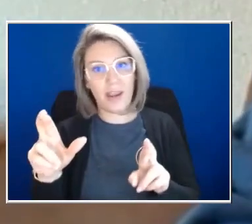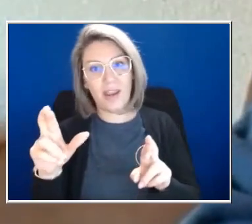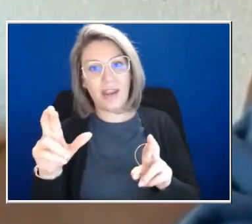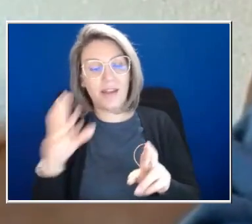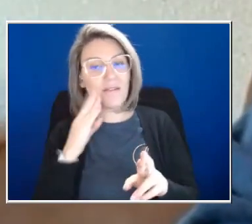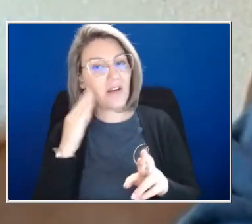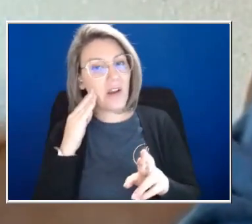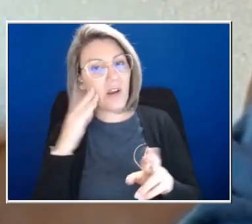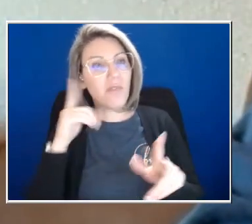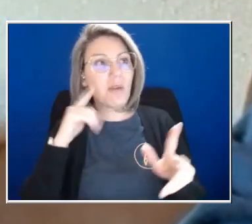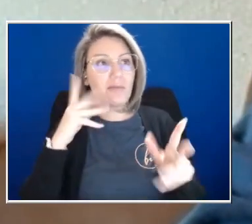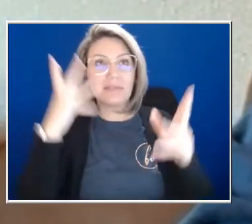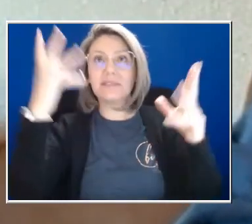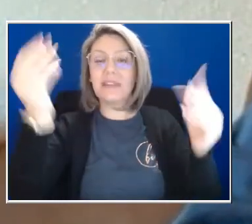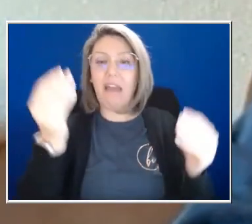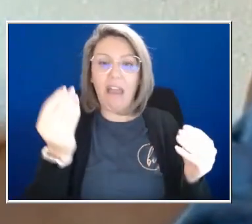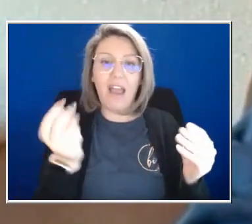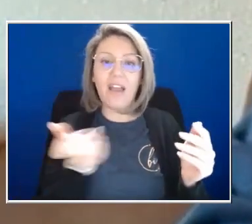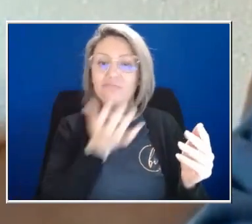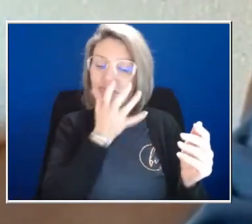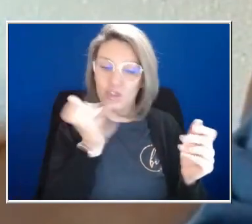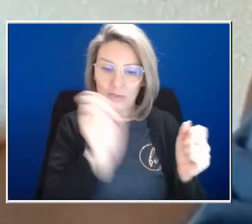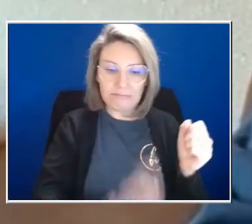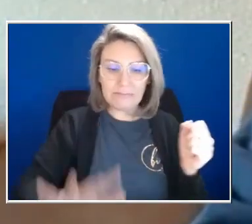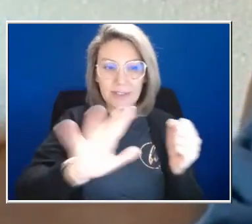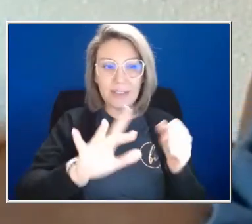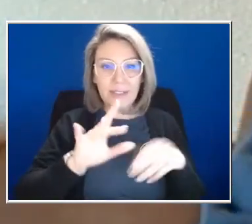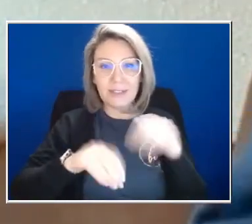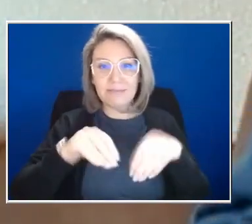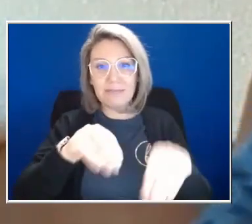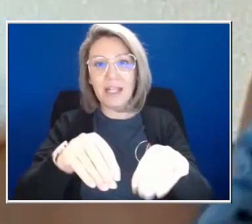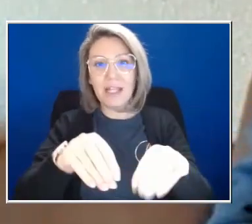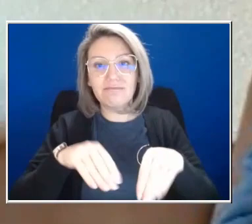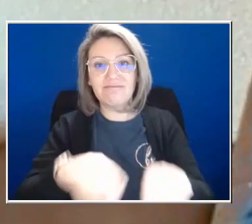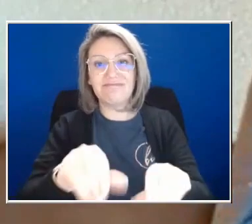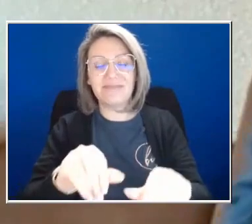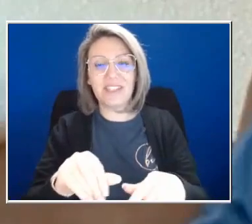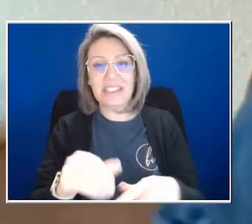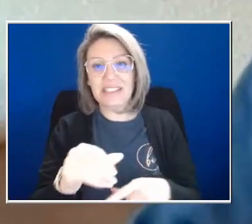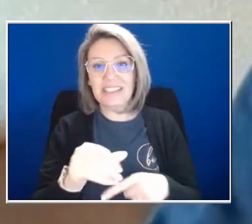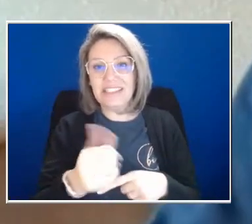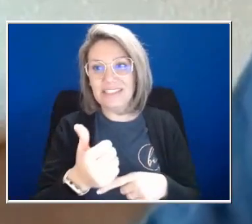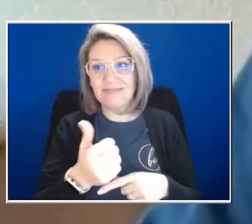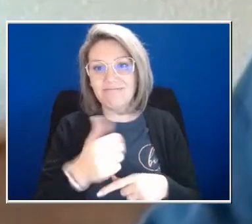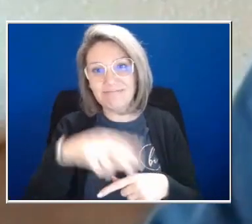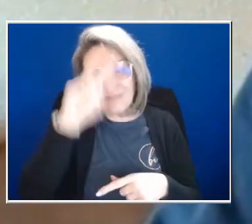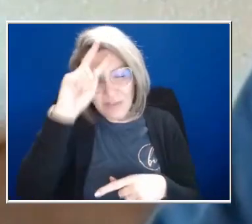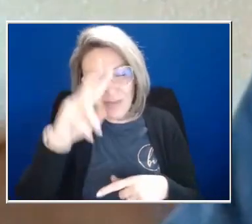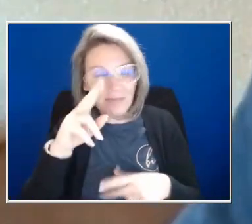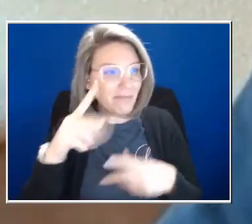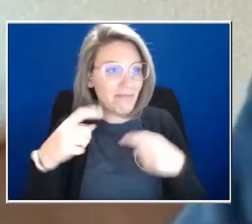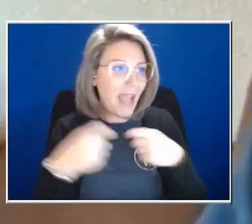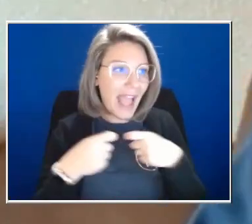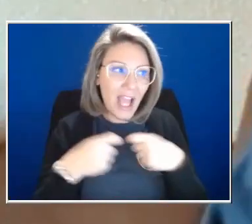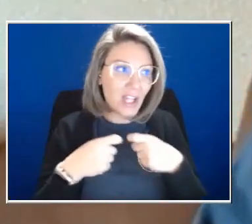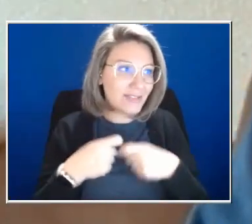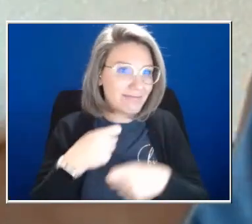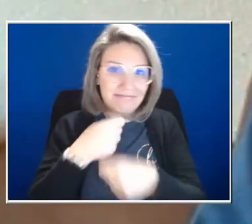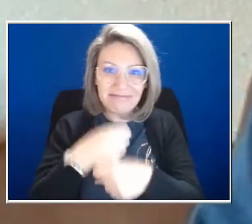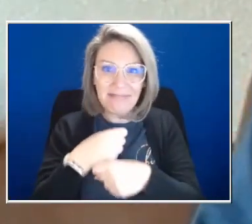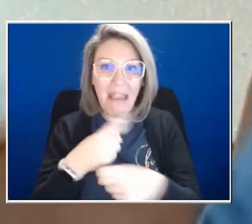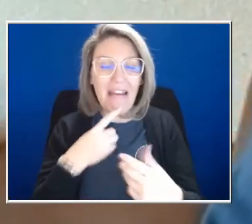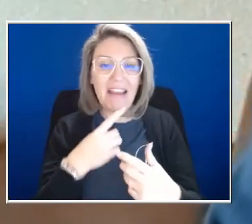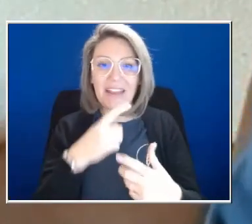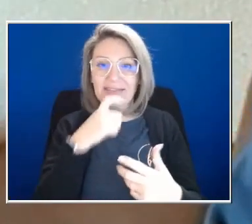my garden, and messing around. But those stupid batteries in that pack that they made, that wasn't conducive to